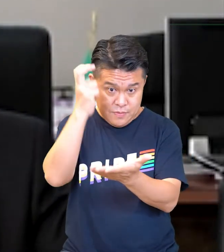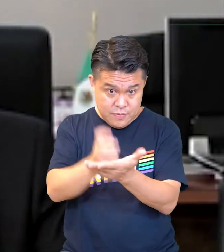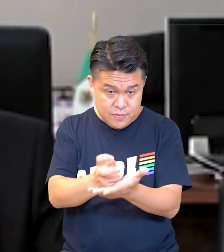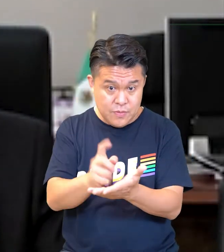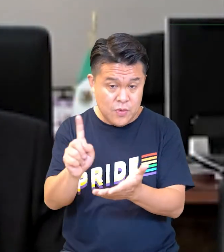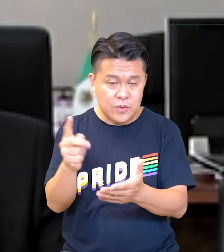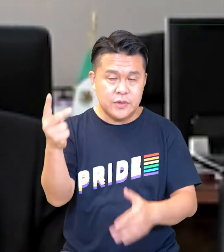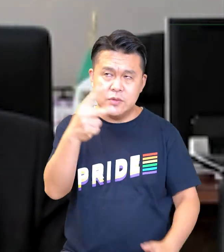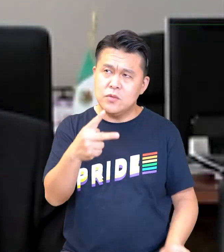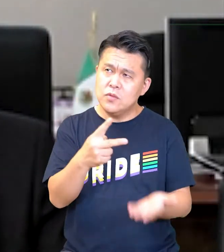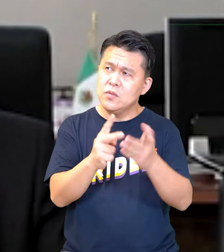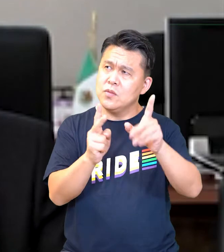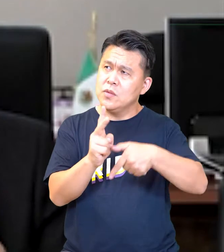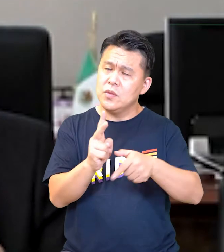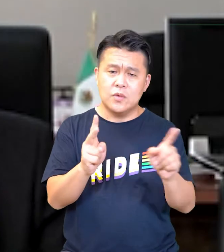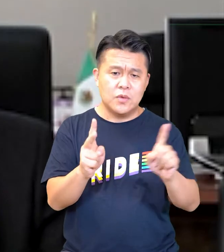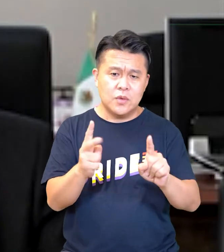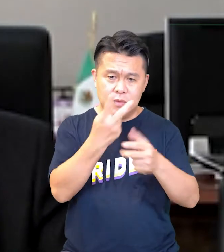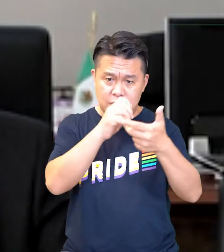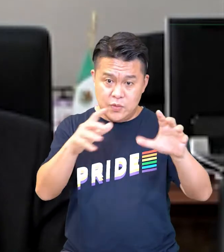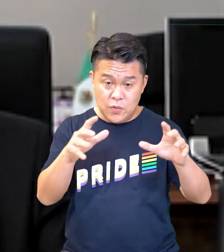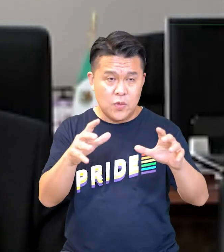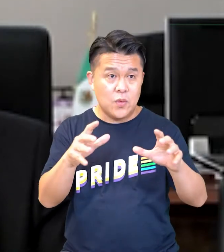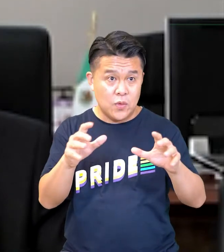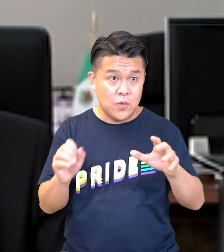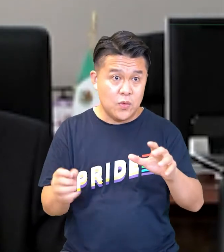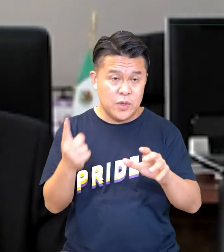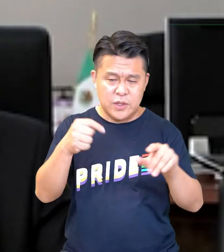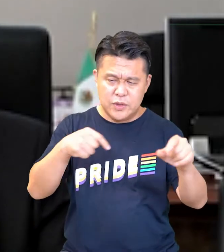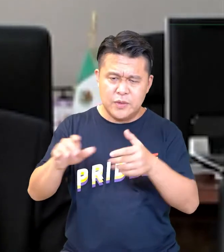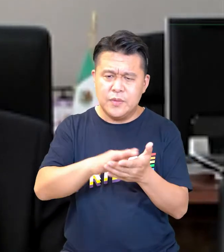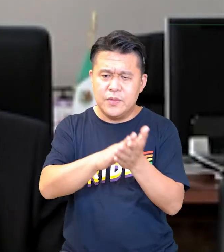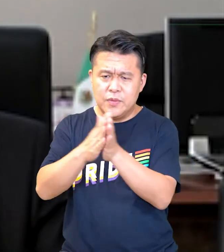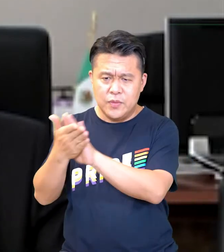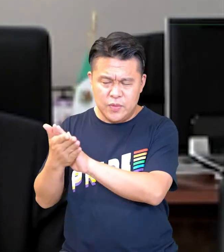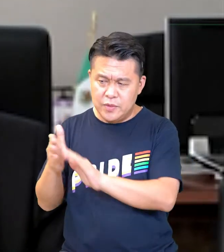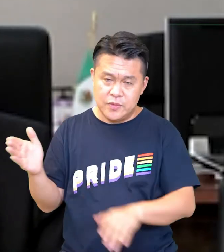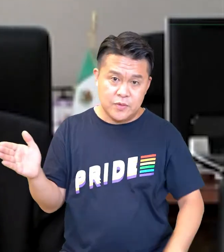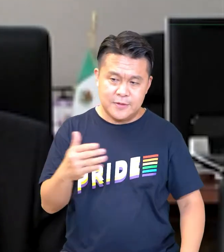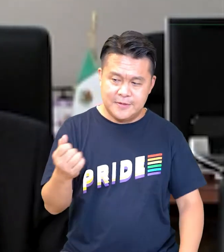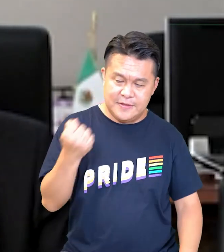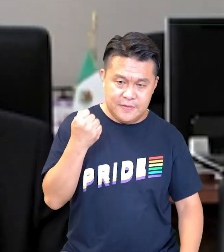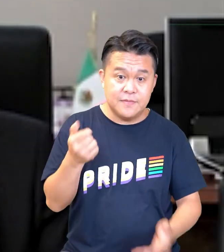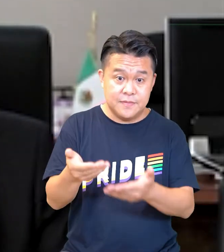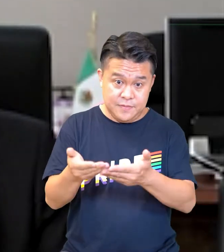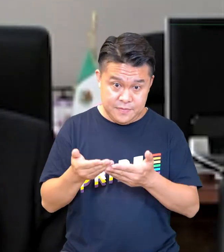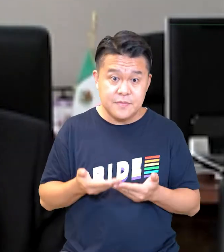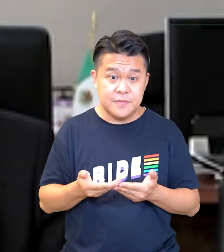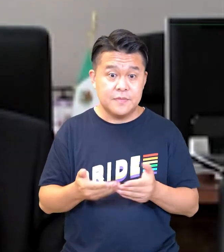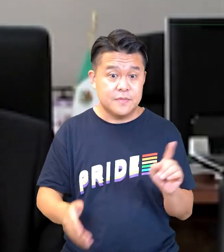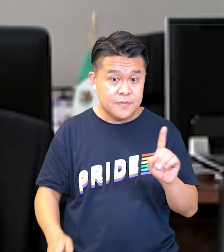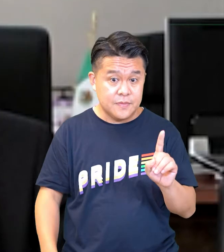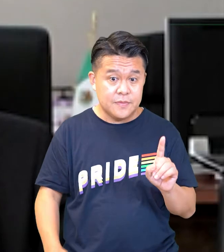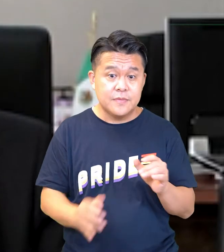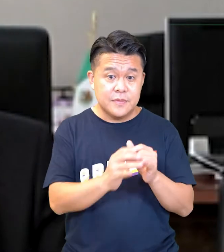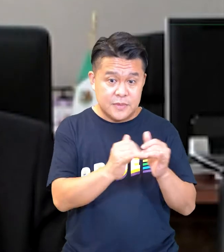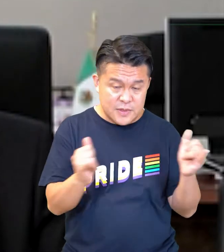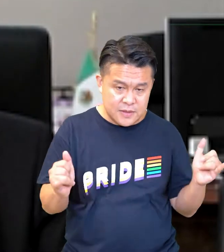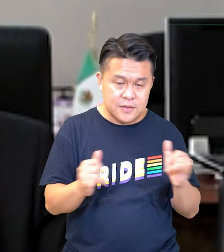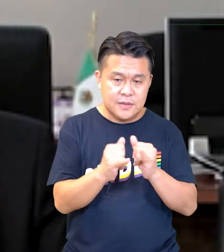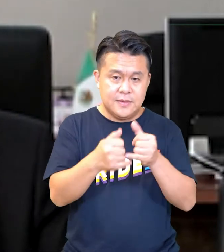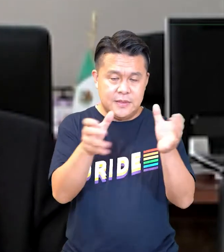Mexico was the result of the advocacy of many citizens and multiple NGOs who